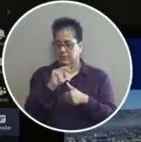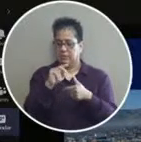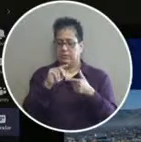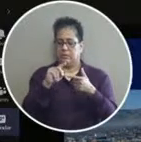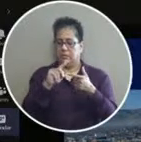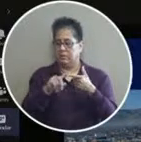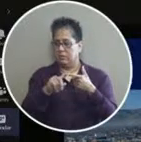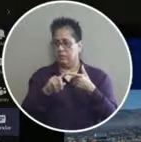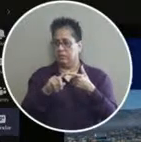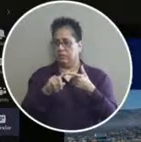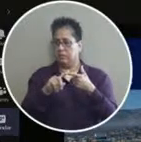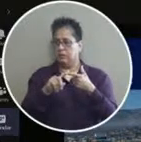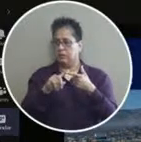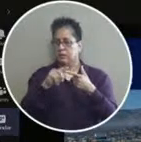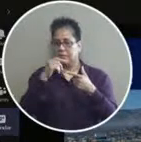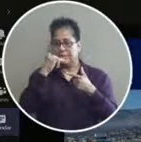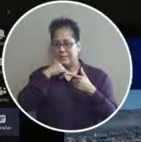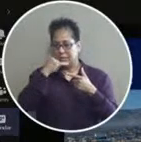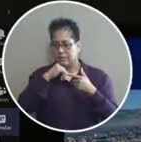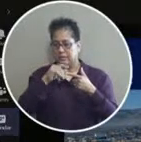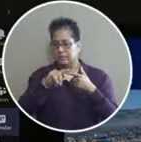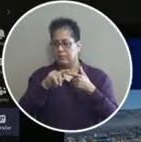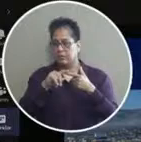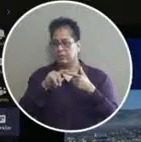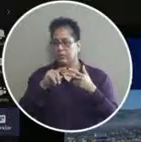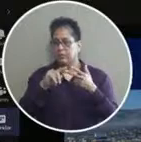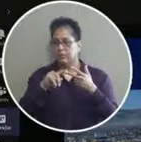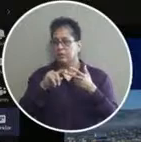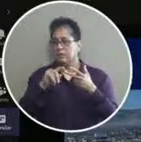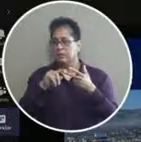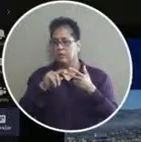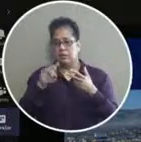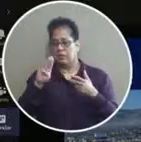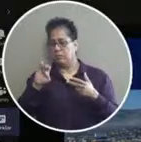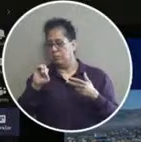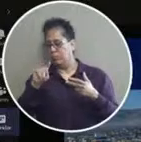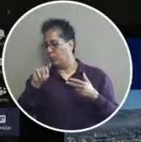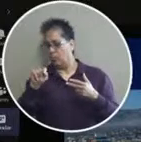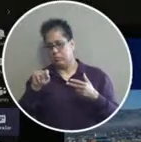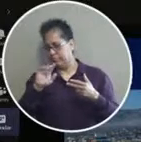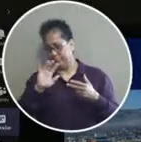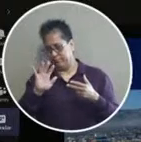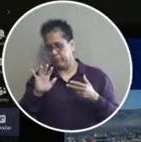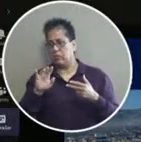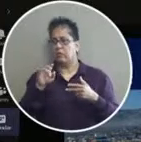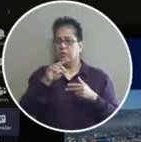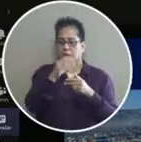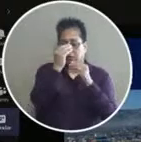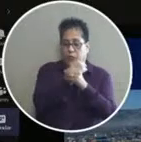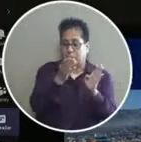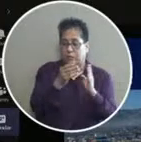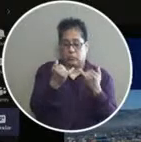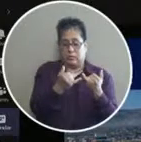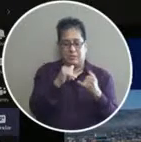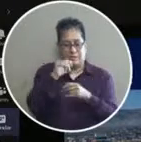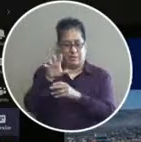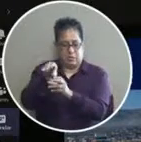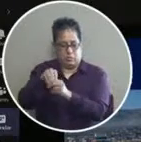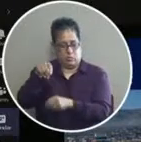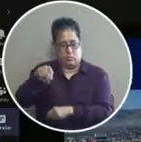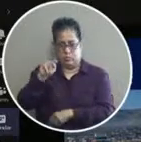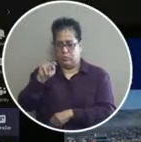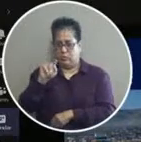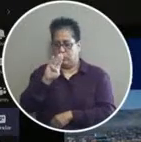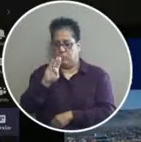Stanton Downtown, and then Isleta on the east side. We do not own BOTA, and so the data that you will see here today does not include